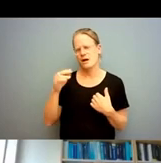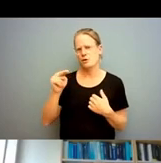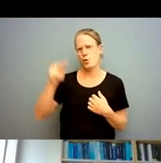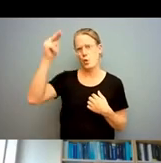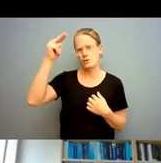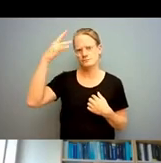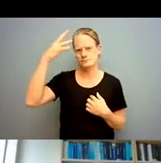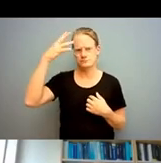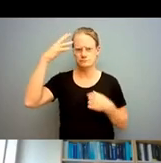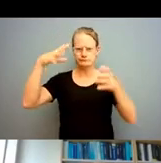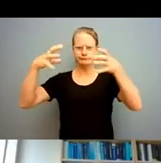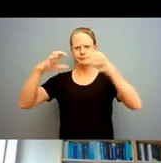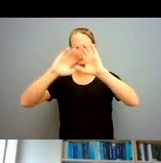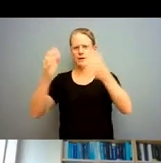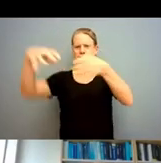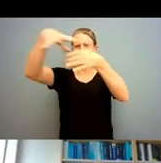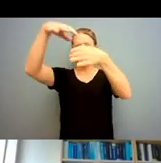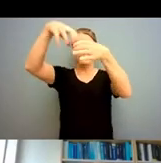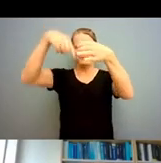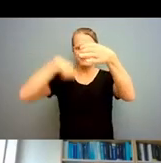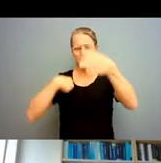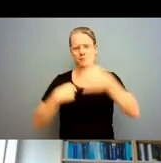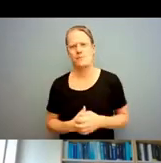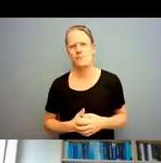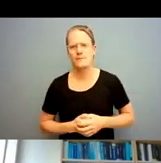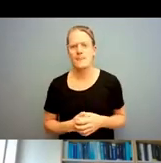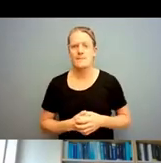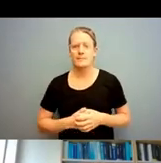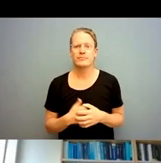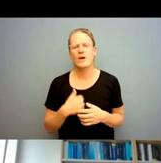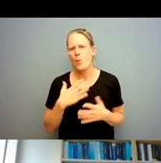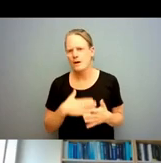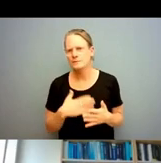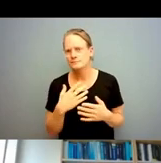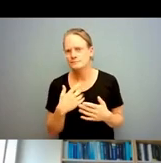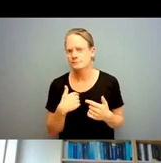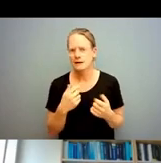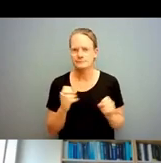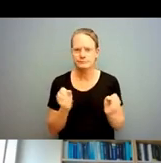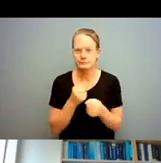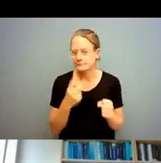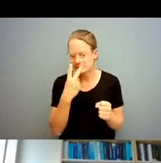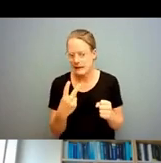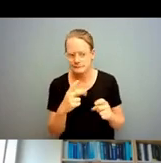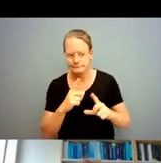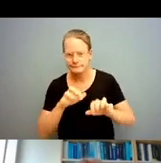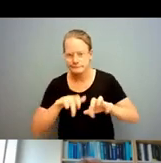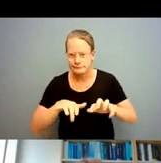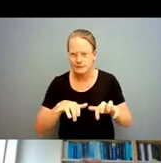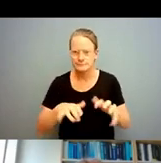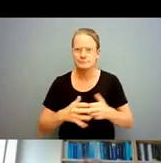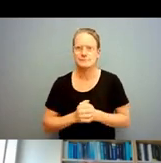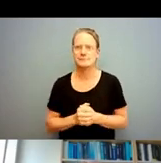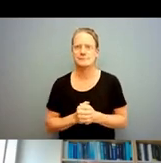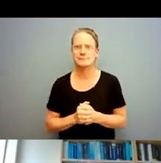And just a reminder, I can't see the chat. If there are some issues, you need to just stop